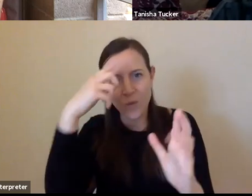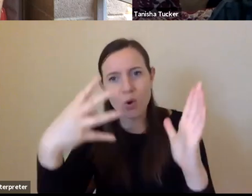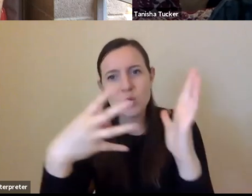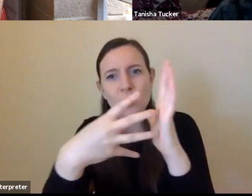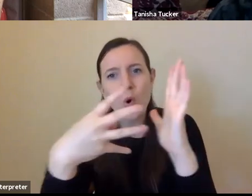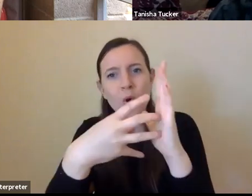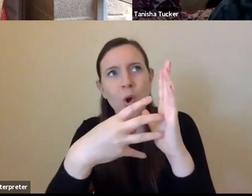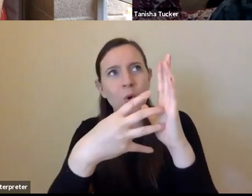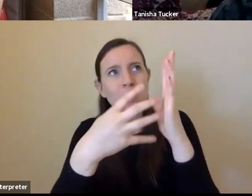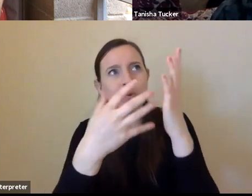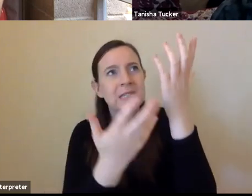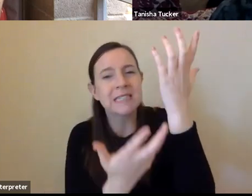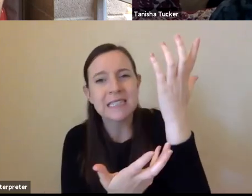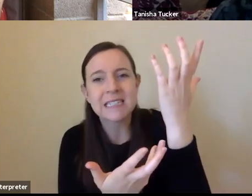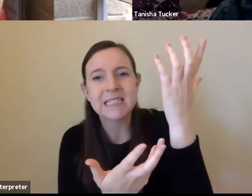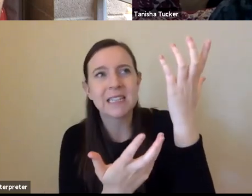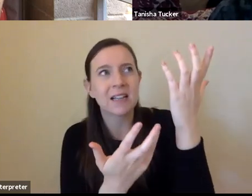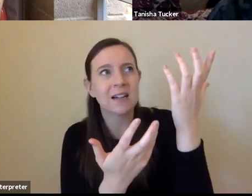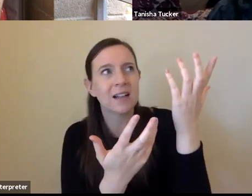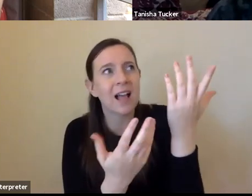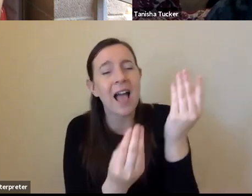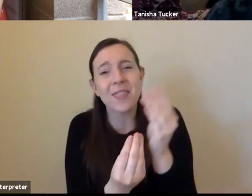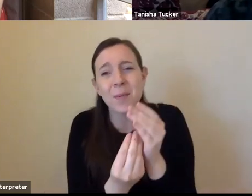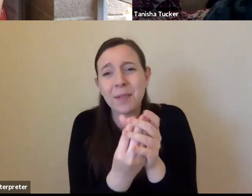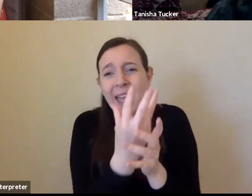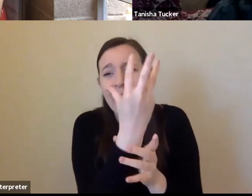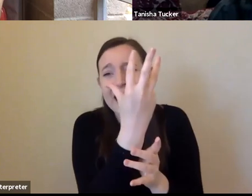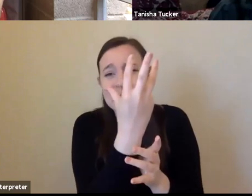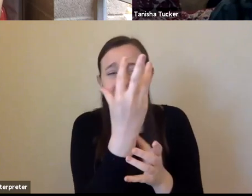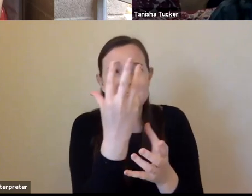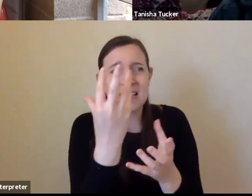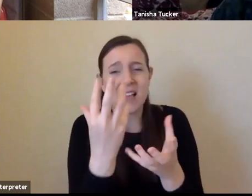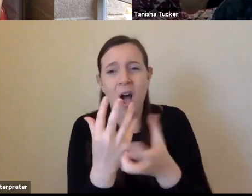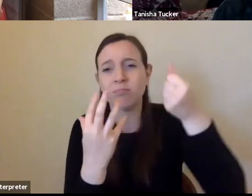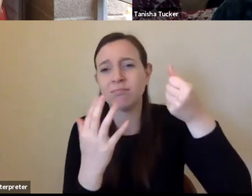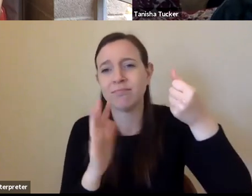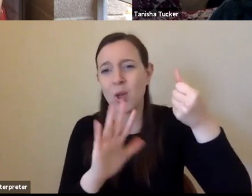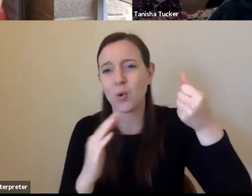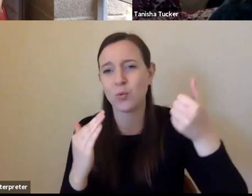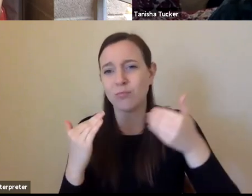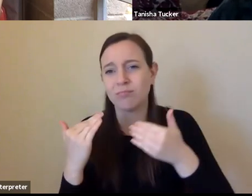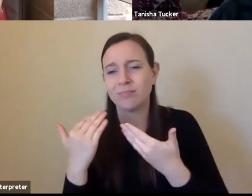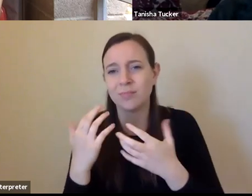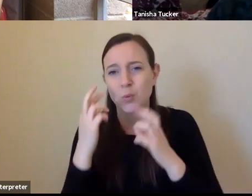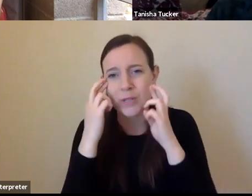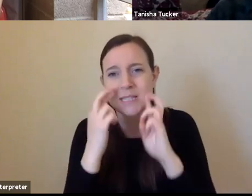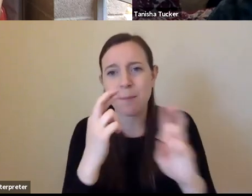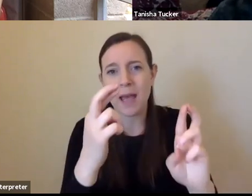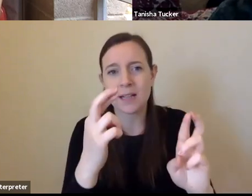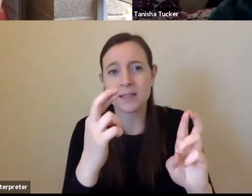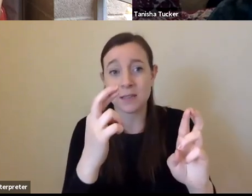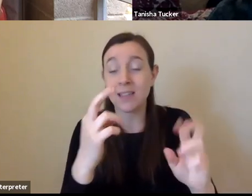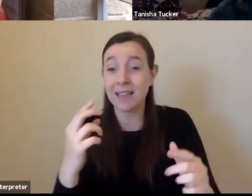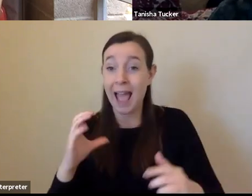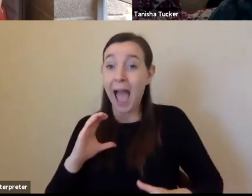then the plants they lose that respect that they once had when we do worship them, when we do celebrate